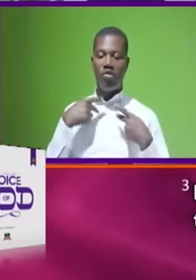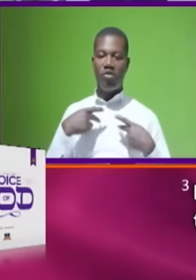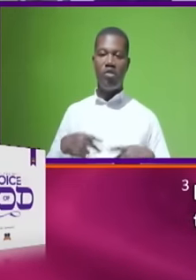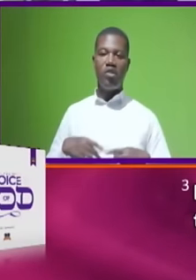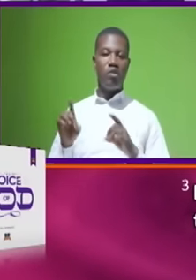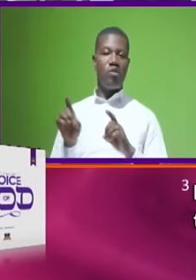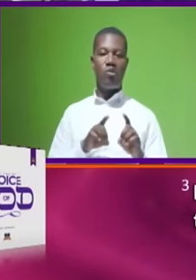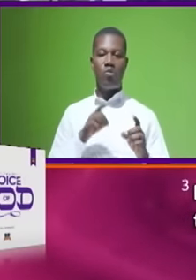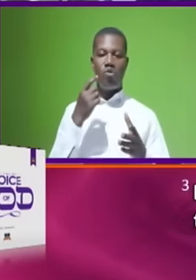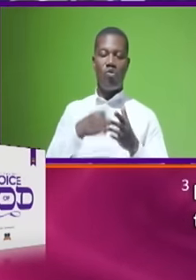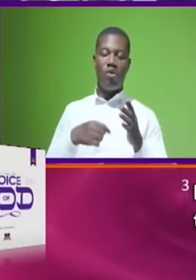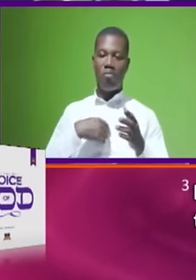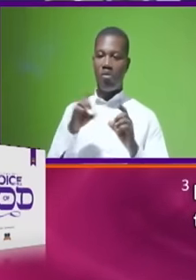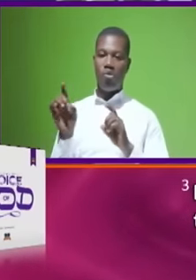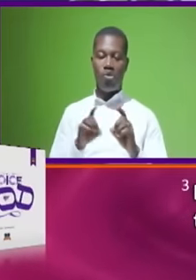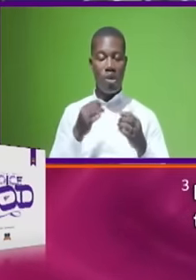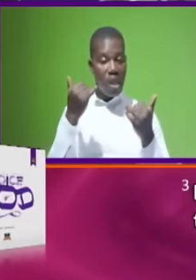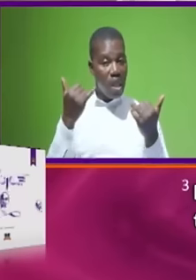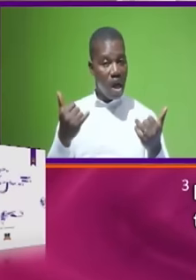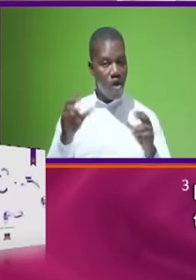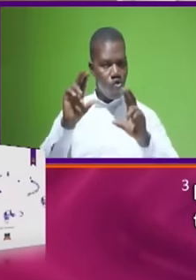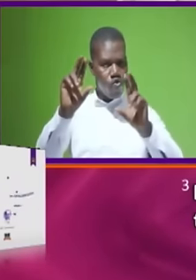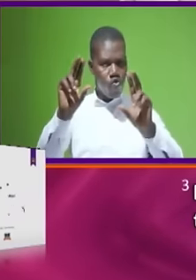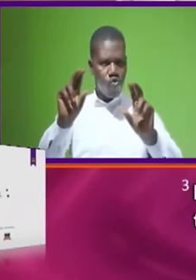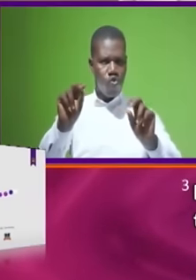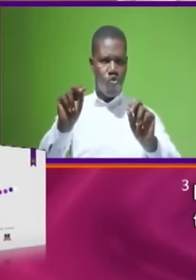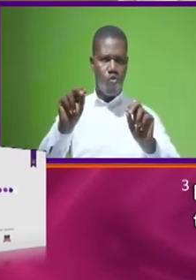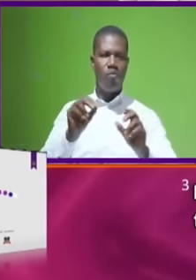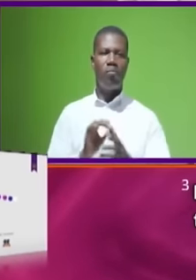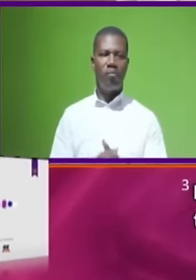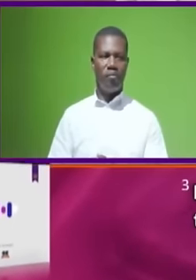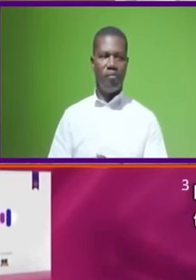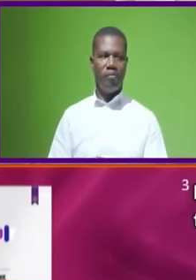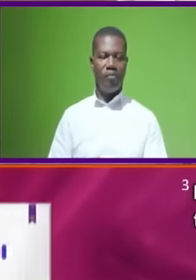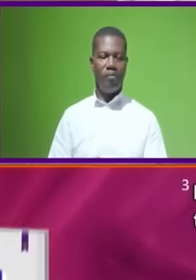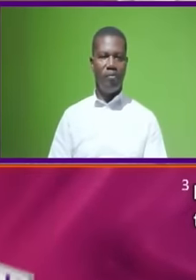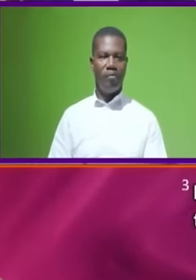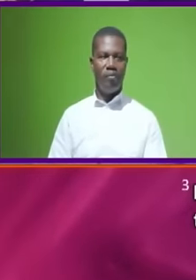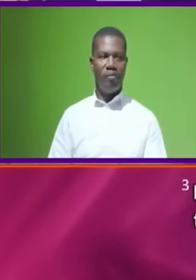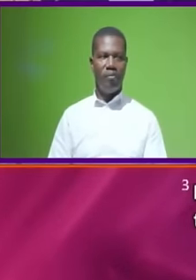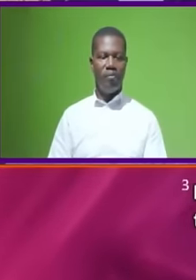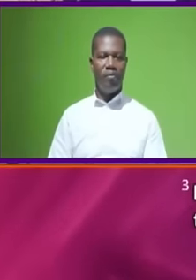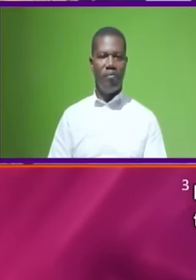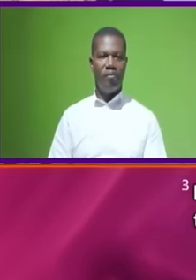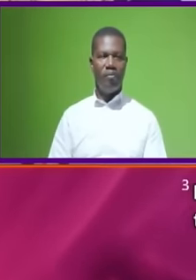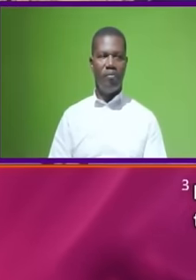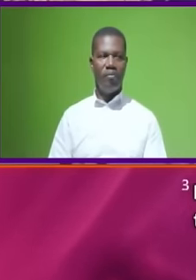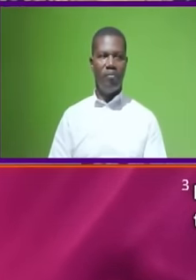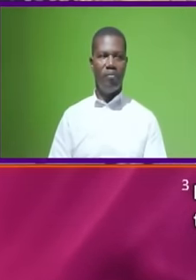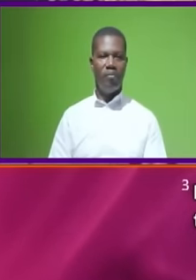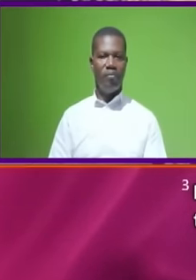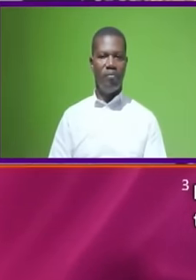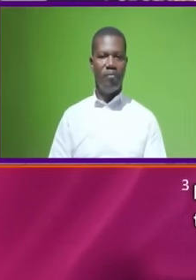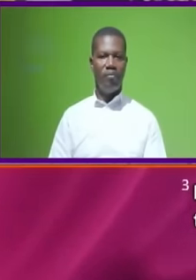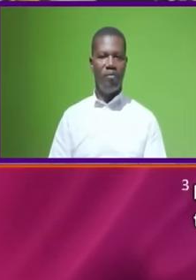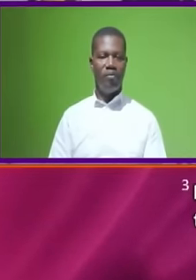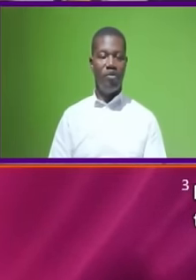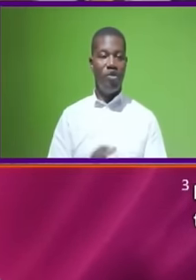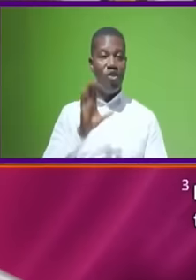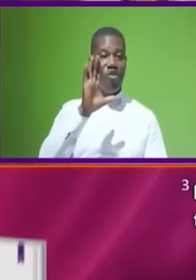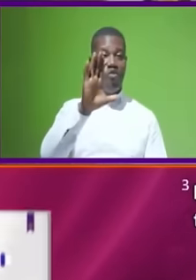No flesh, no one can stand in the position of the flesh to do the things that I do.